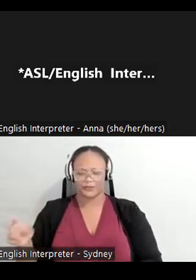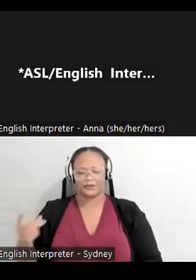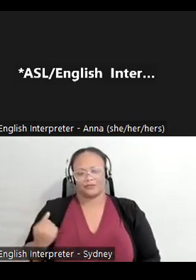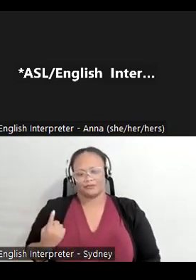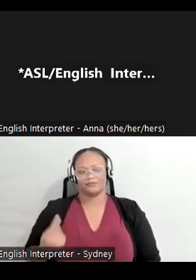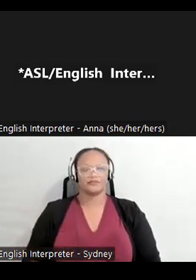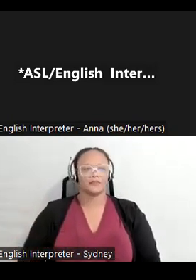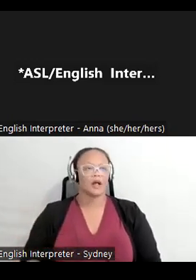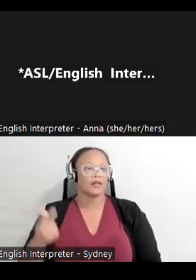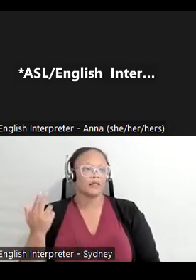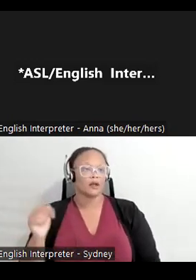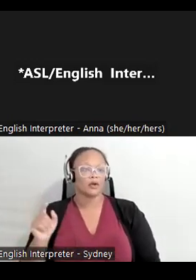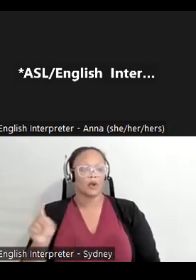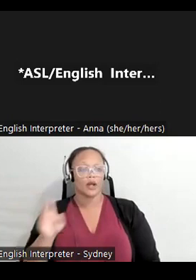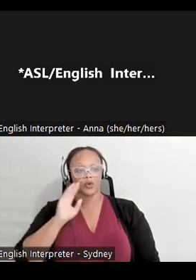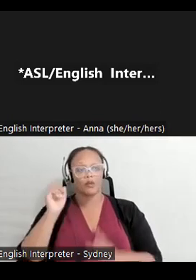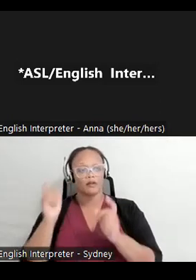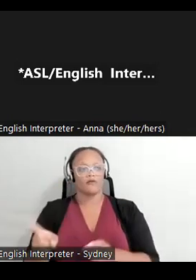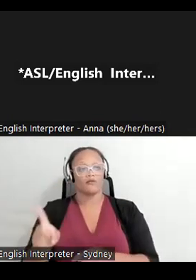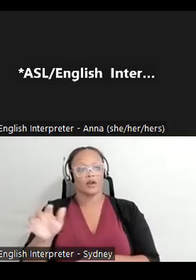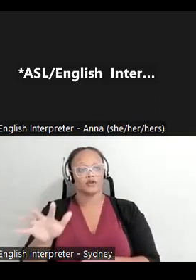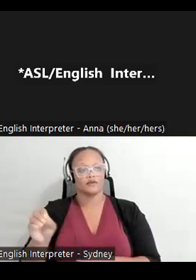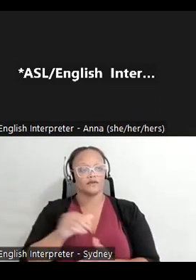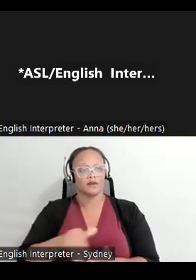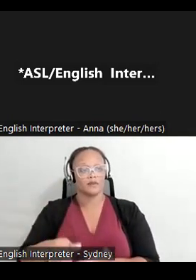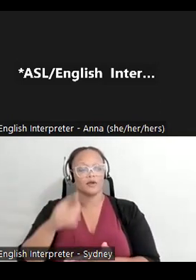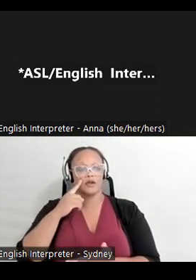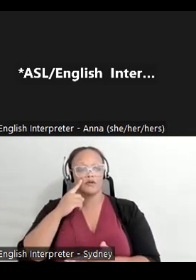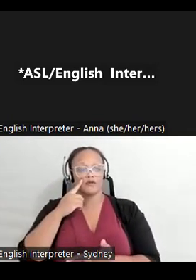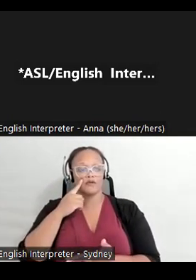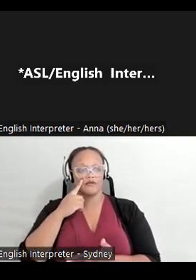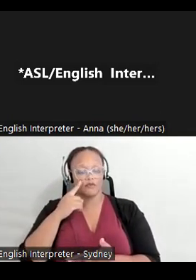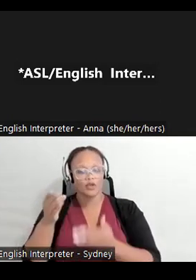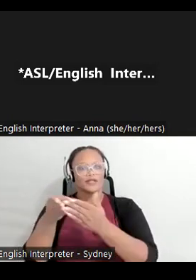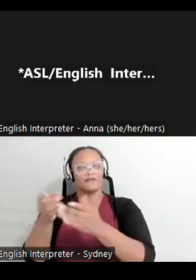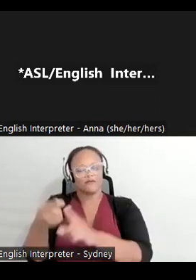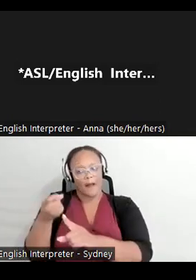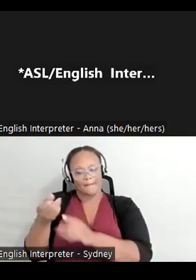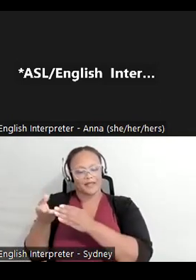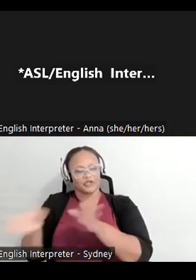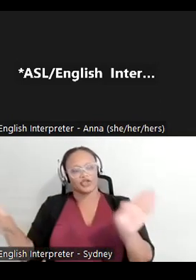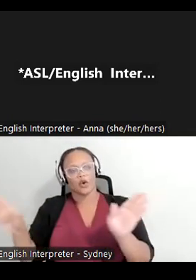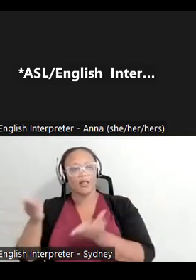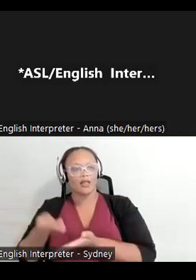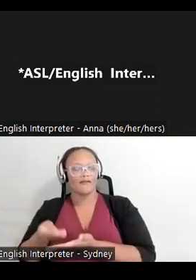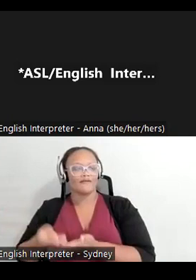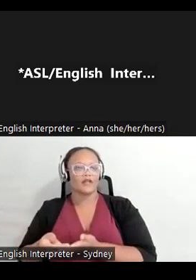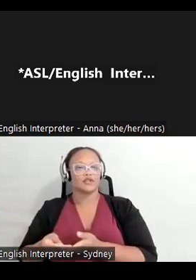in state general funds to expand access to the child care and development and preschool